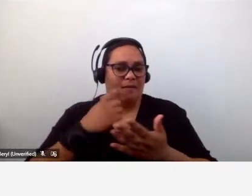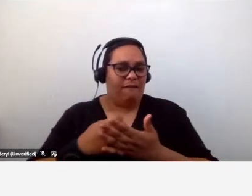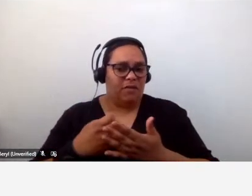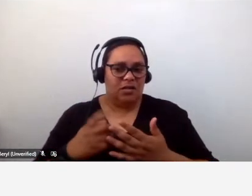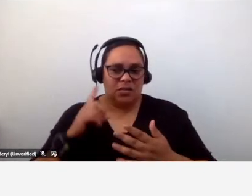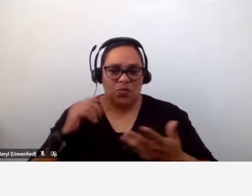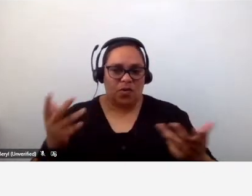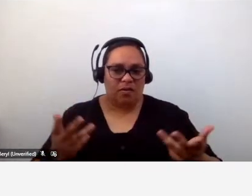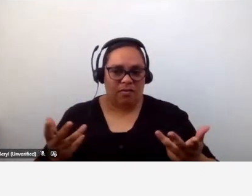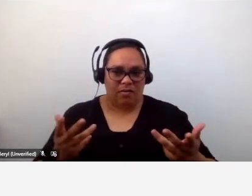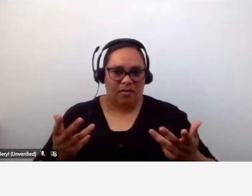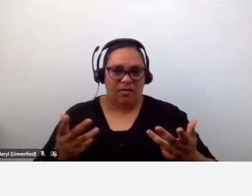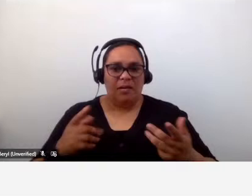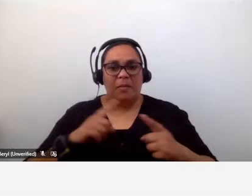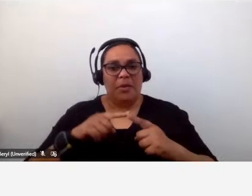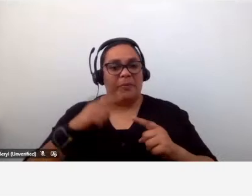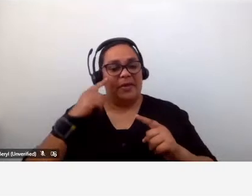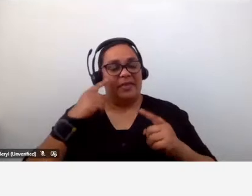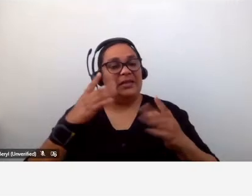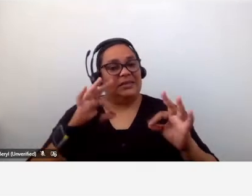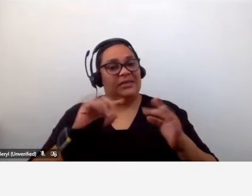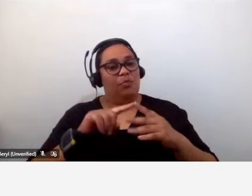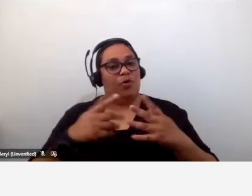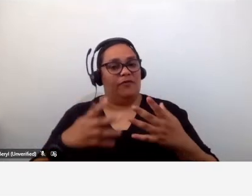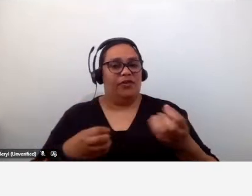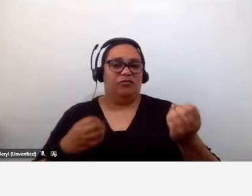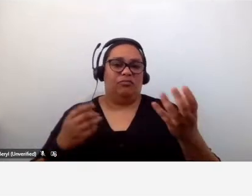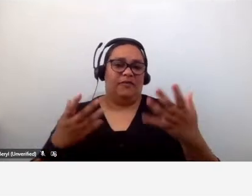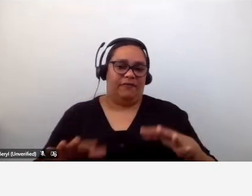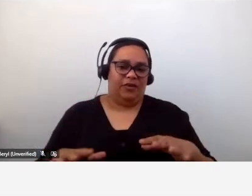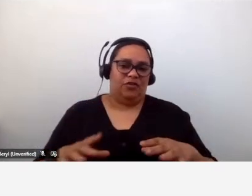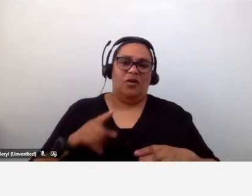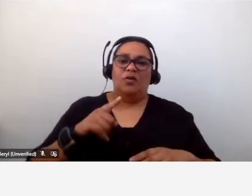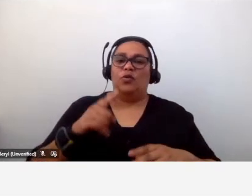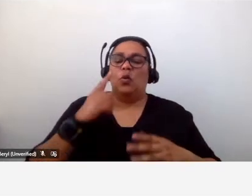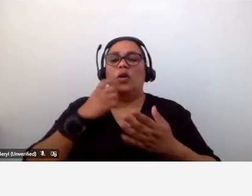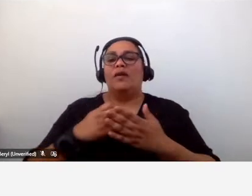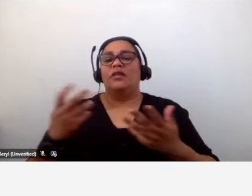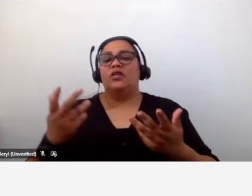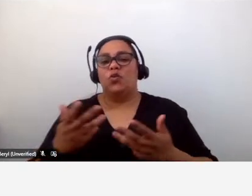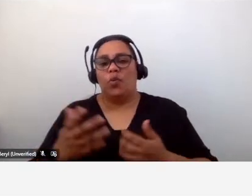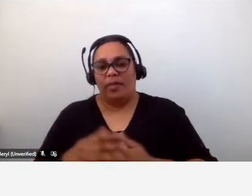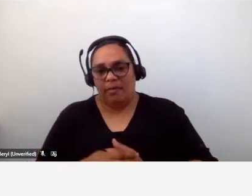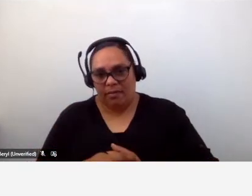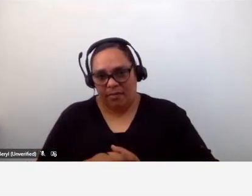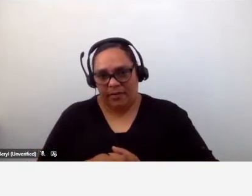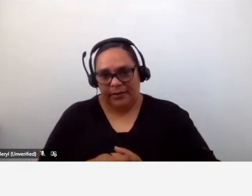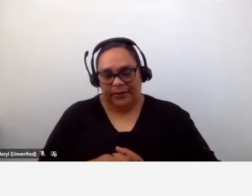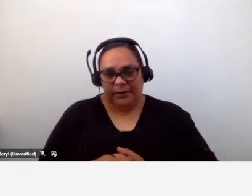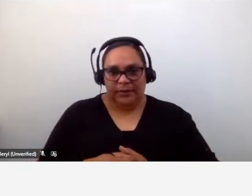this? And I think I've already made this point earlier. Where's the evidence of this?